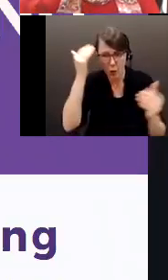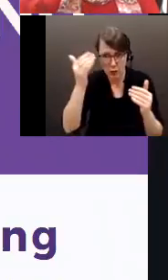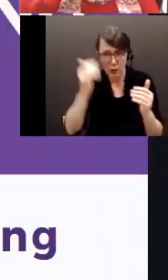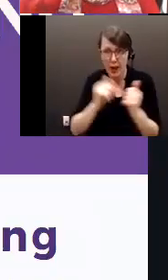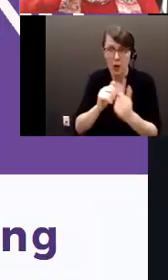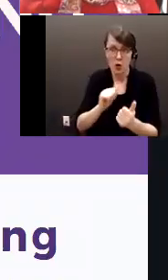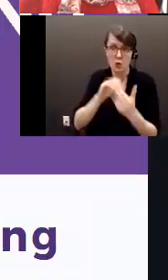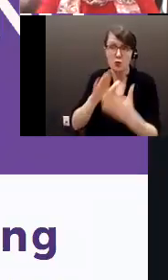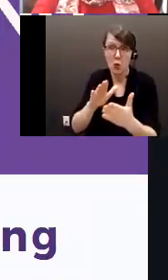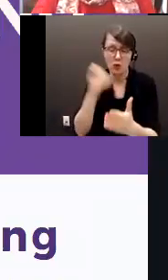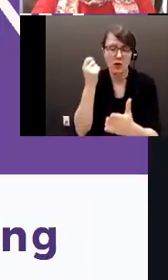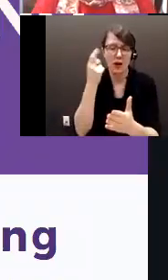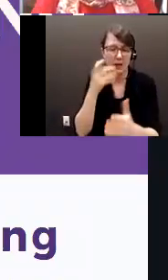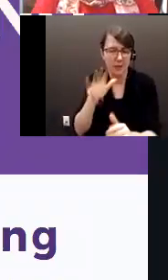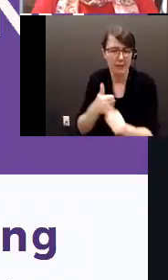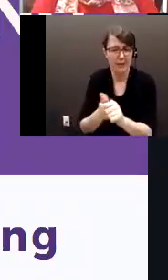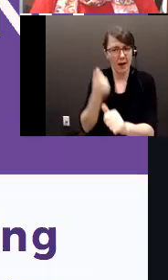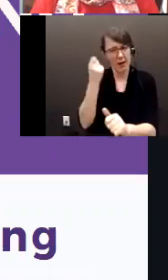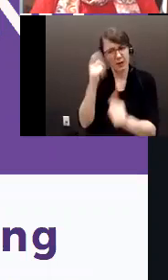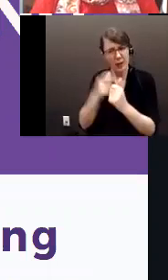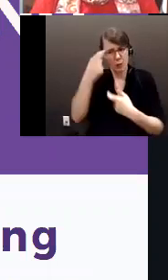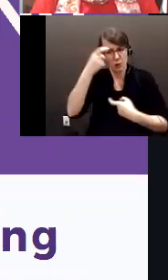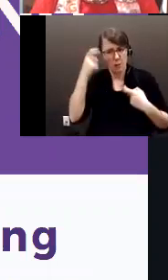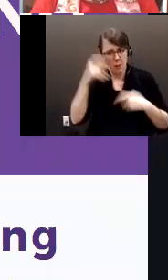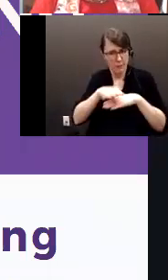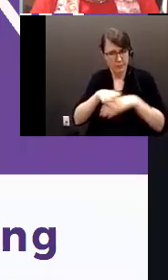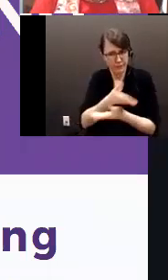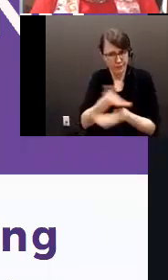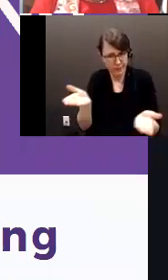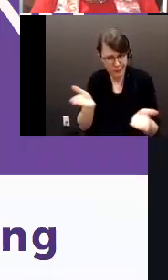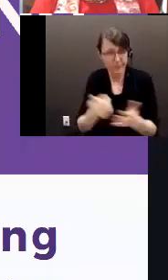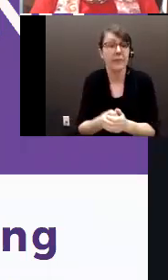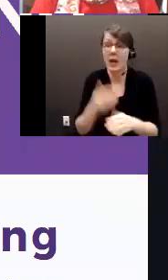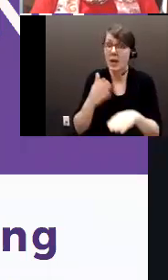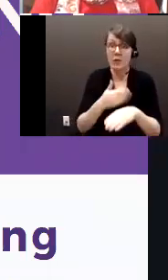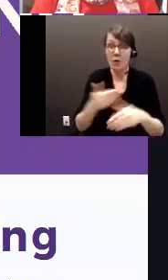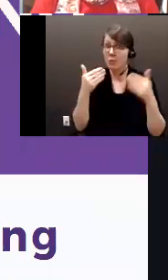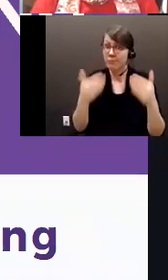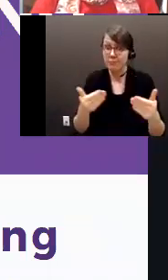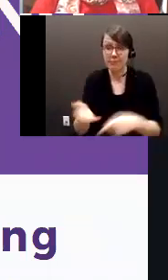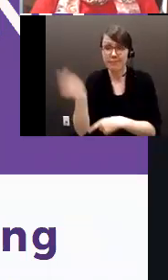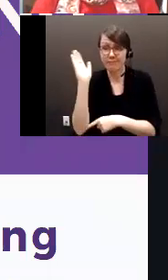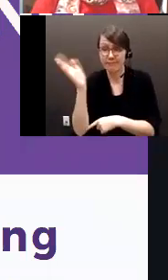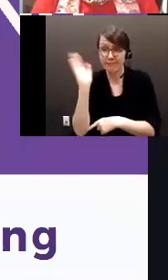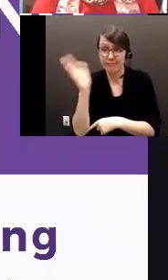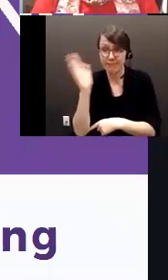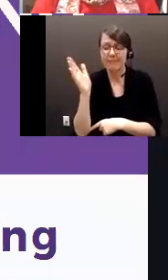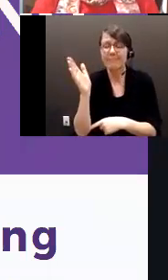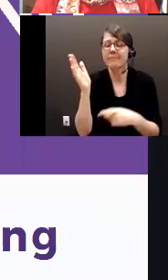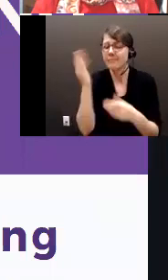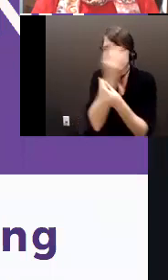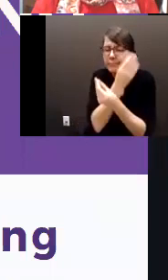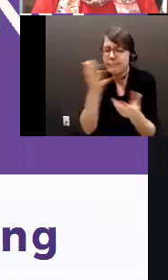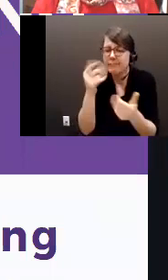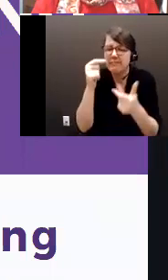Just a few housekeeping items before we get started. All of the attendees during today's webinar will be muted.